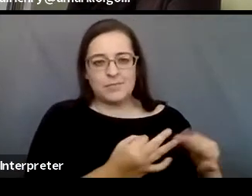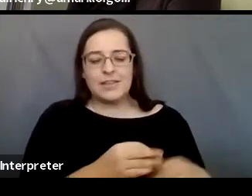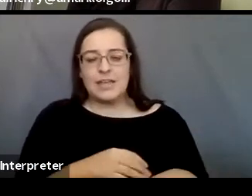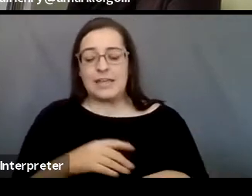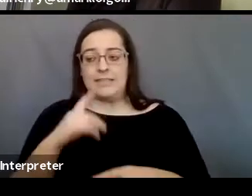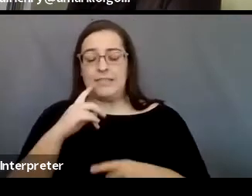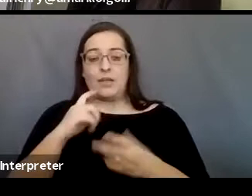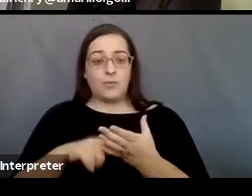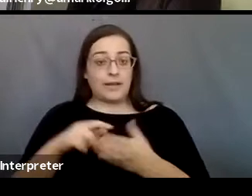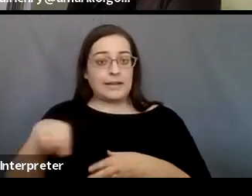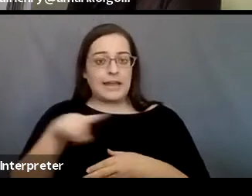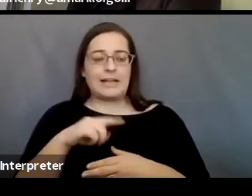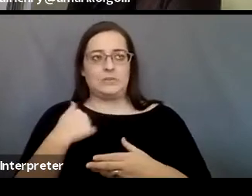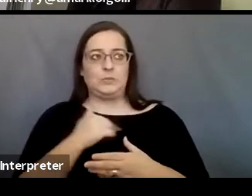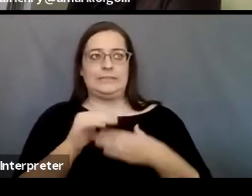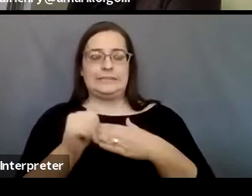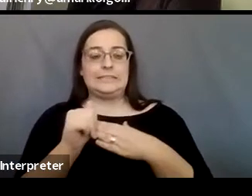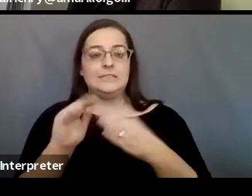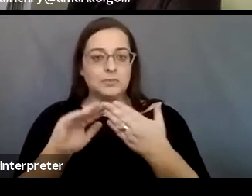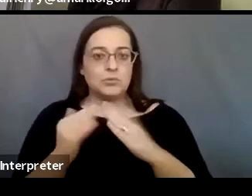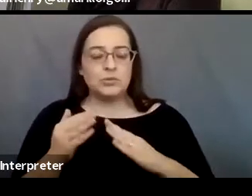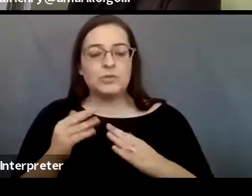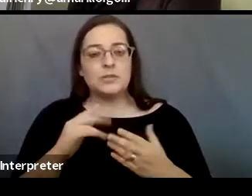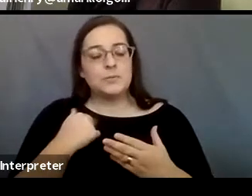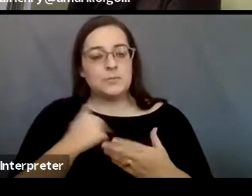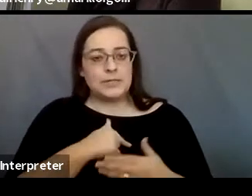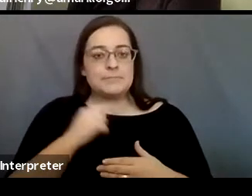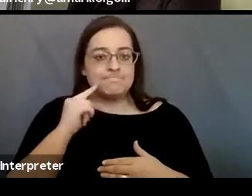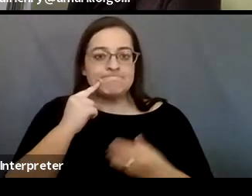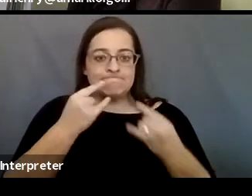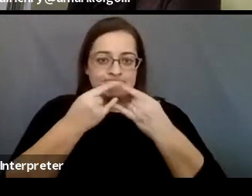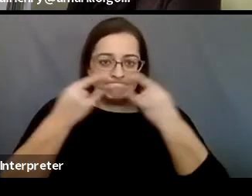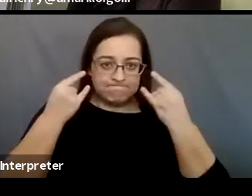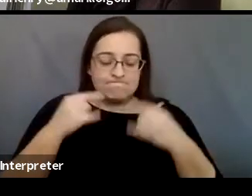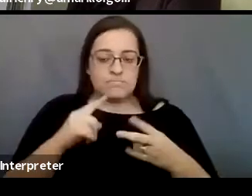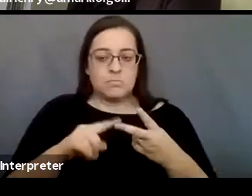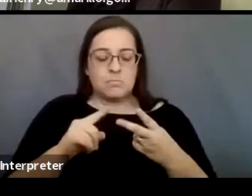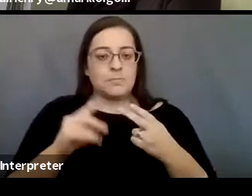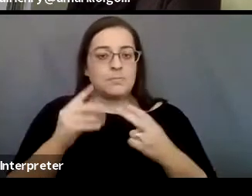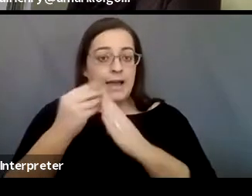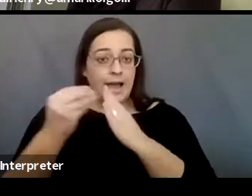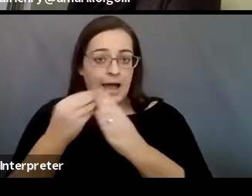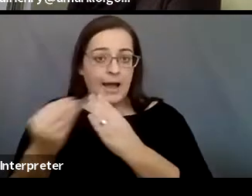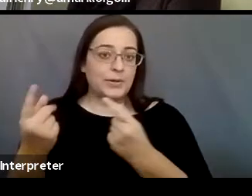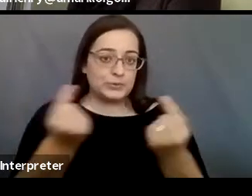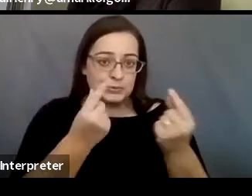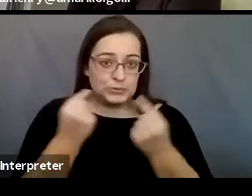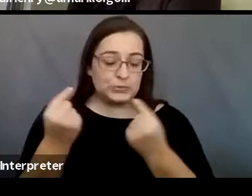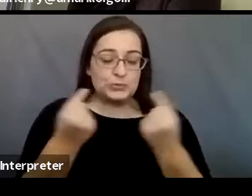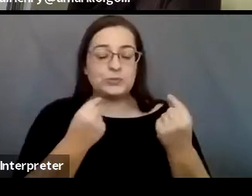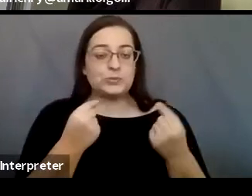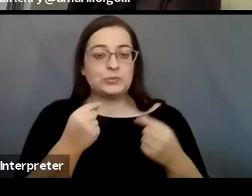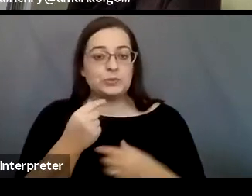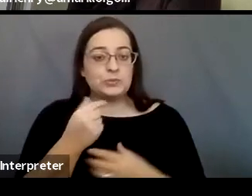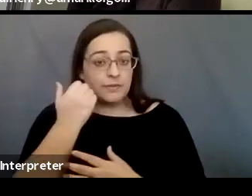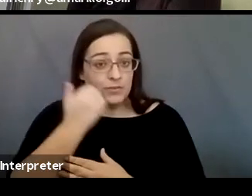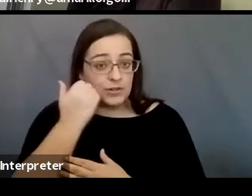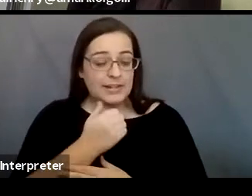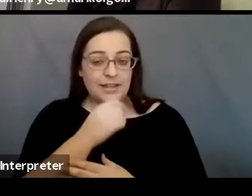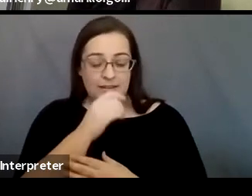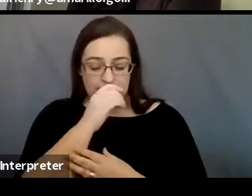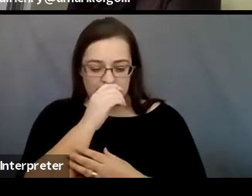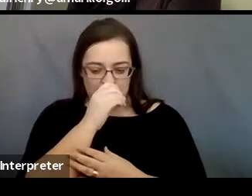so they're taking it very serious, the face coverings and everything, not only when they're at work, but also when they're out and about, going about their daily lives, not on the